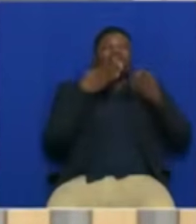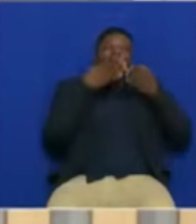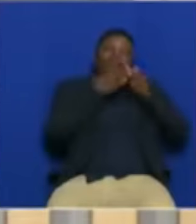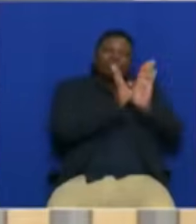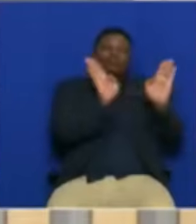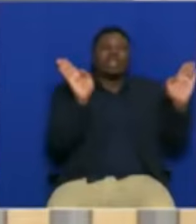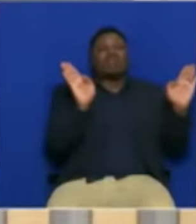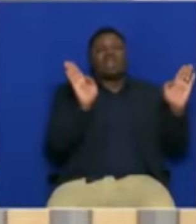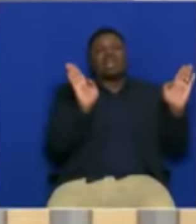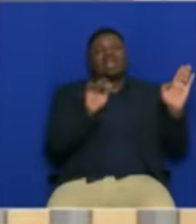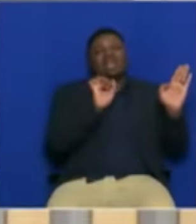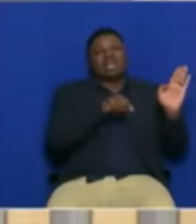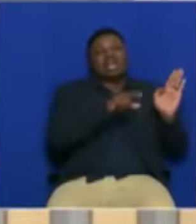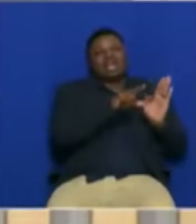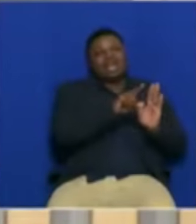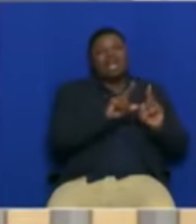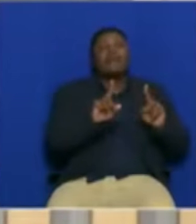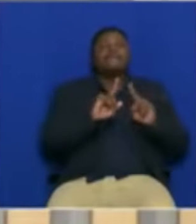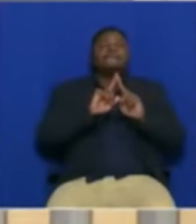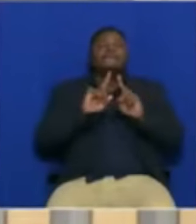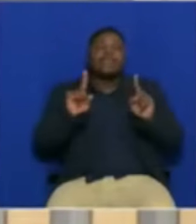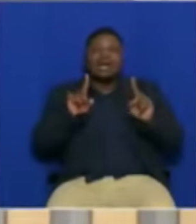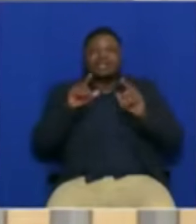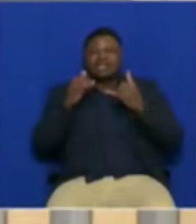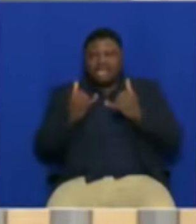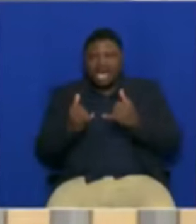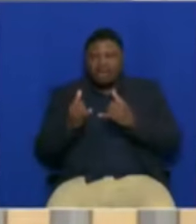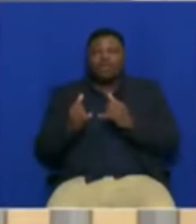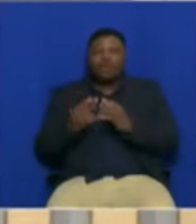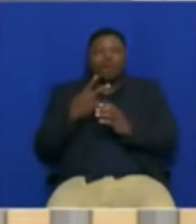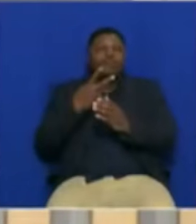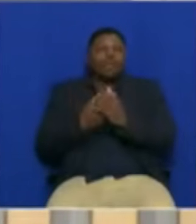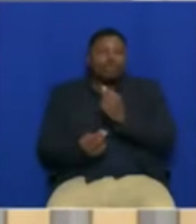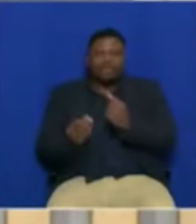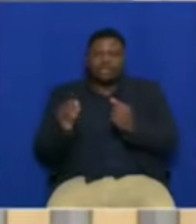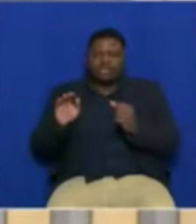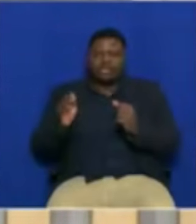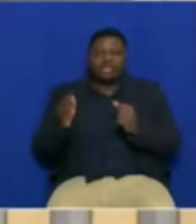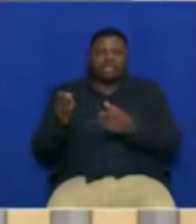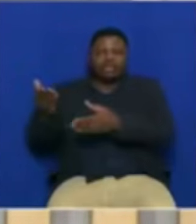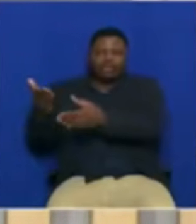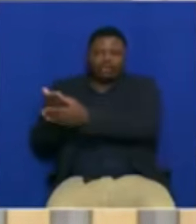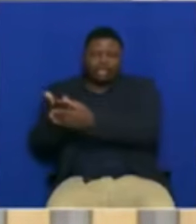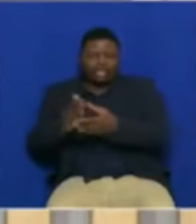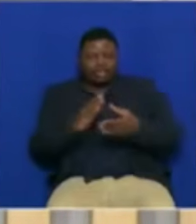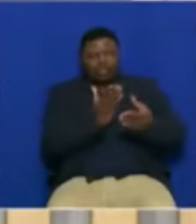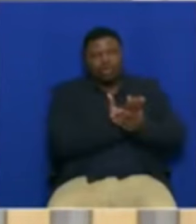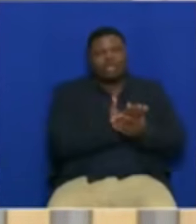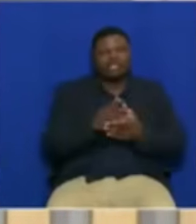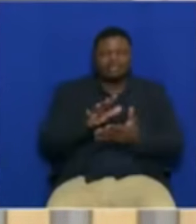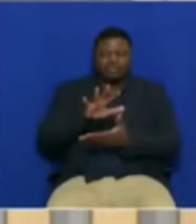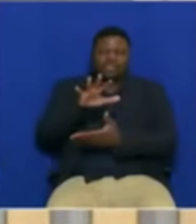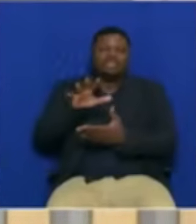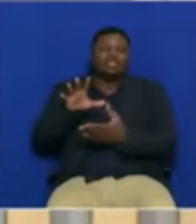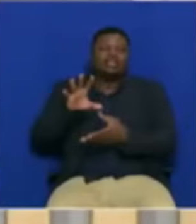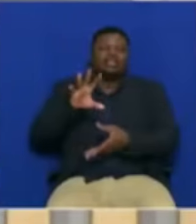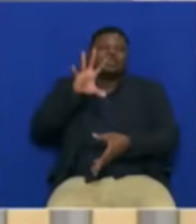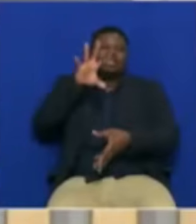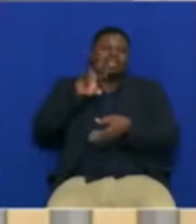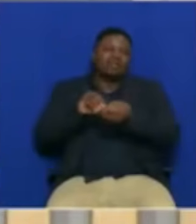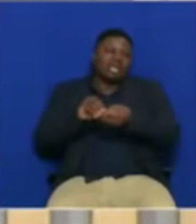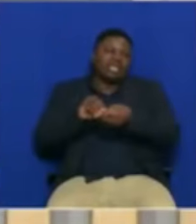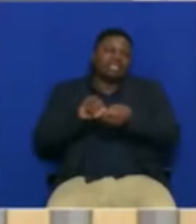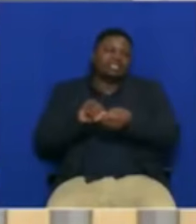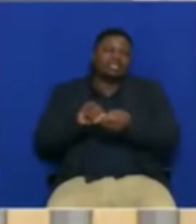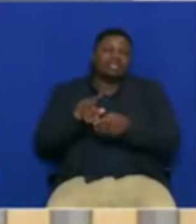now summarized of what's in there, in those A1 statements, what Colonel Phillip,